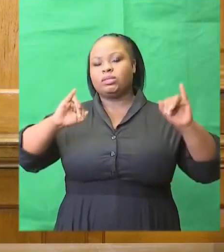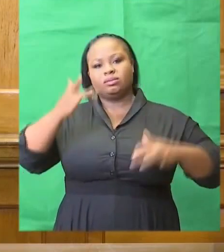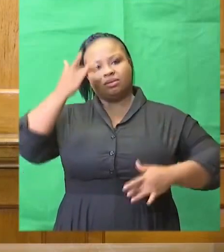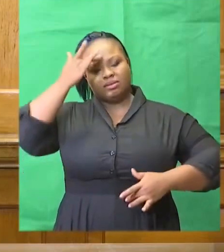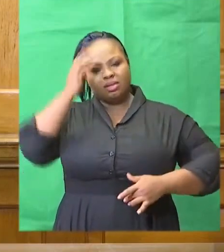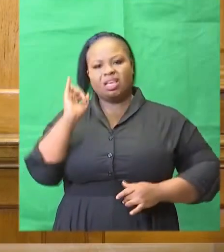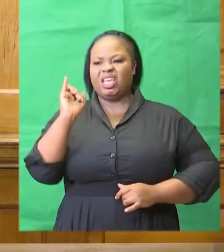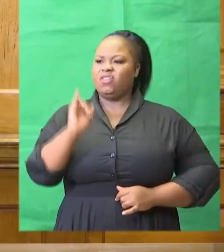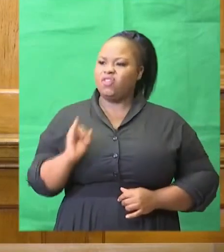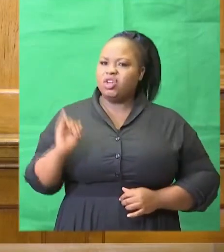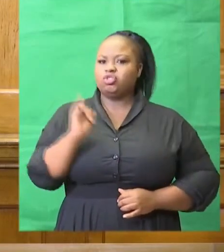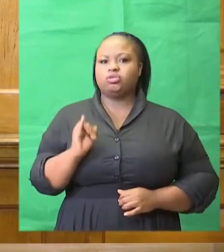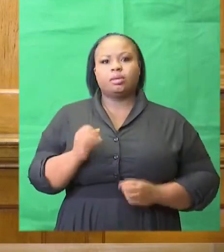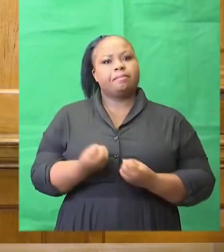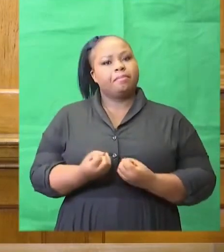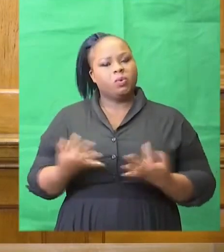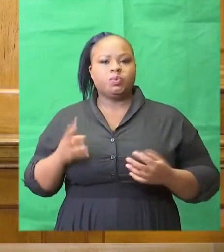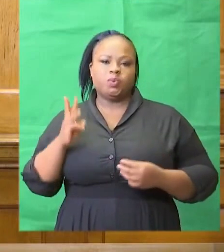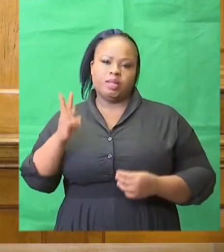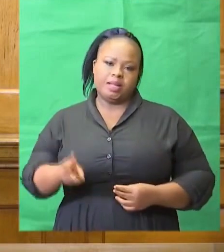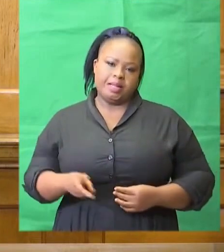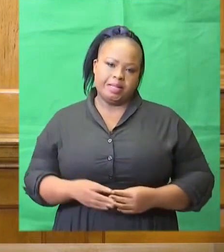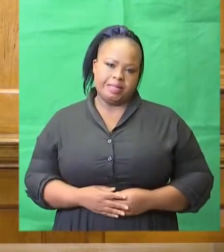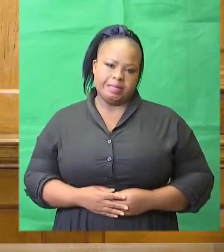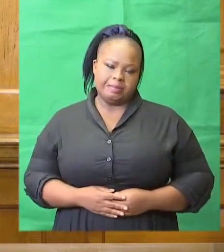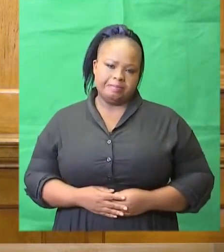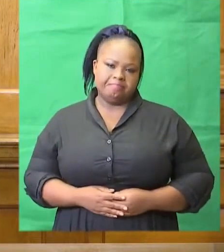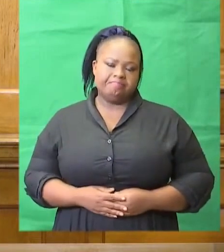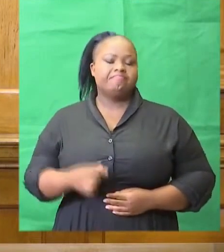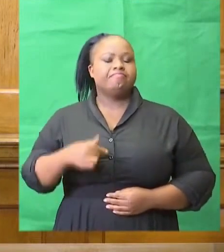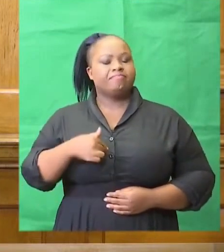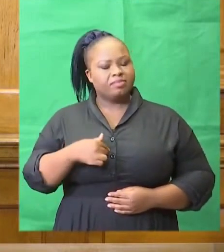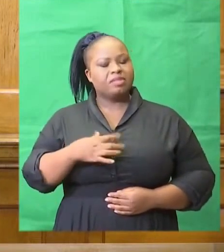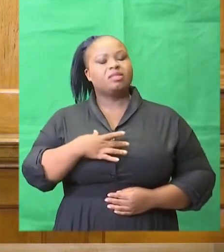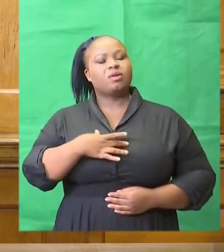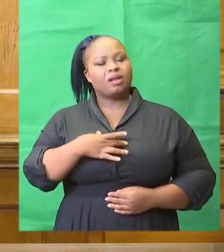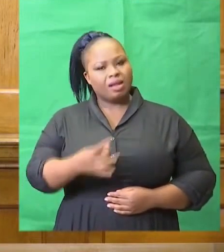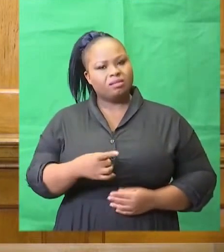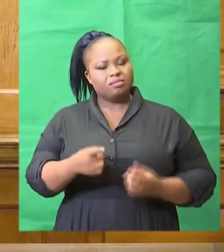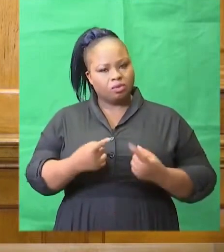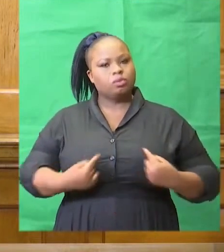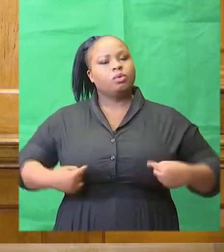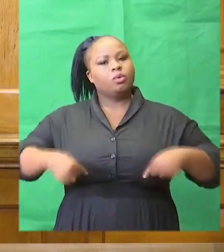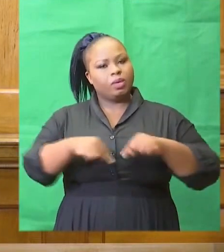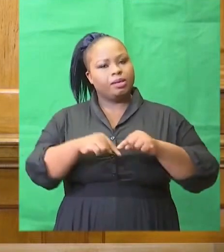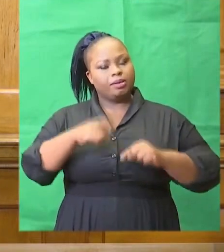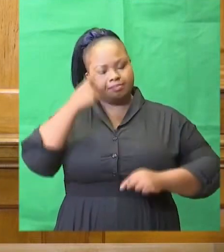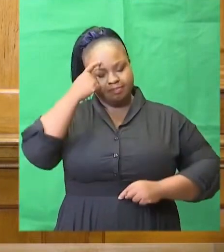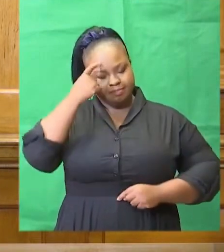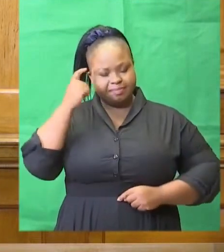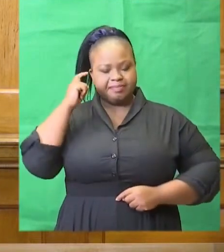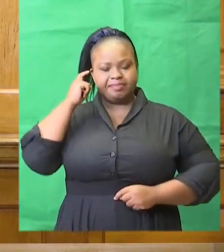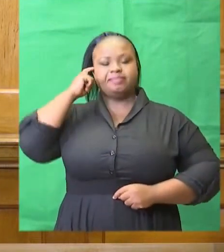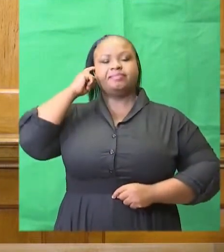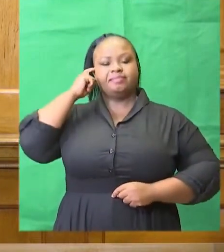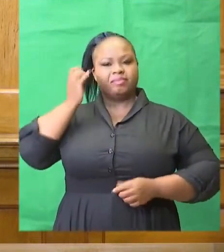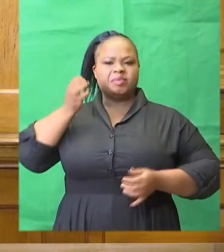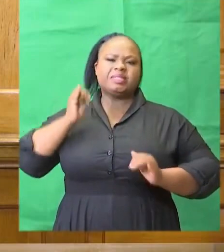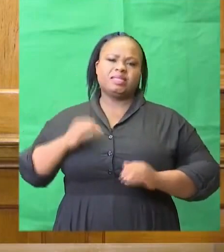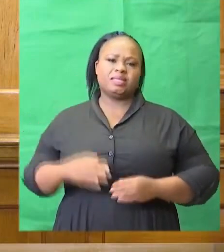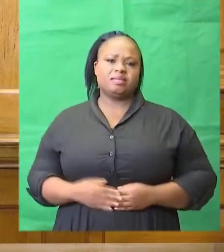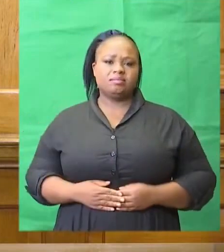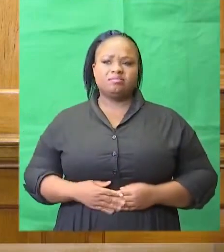infection. I would like us to consider this matter very seriously. A number of